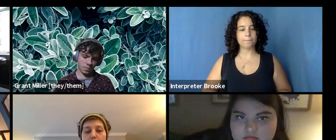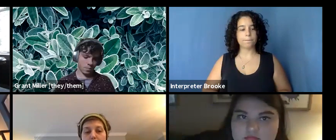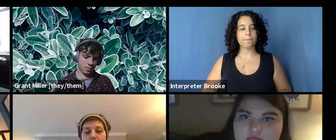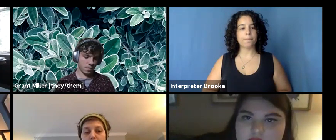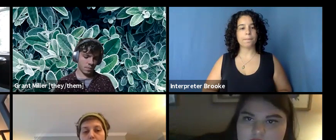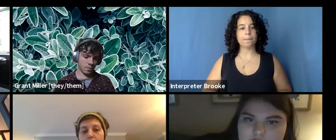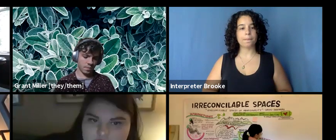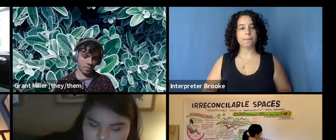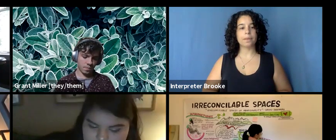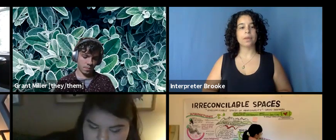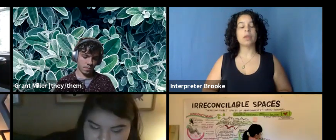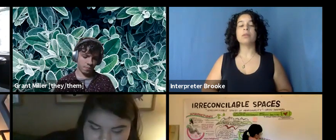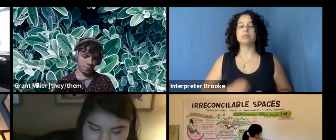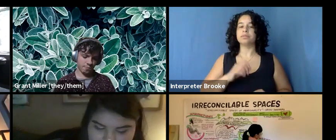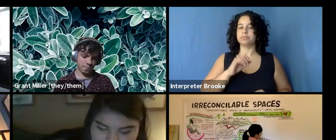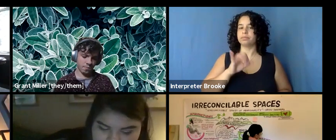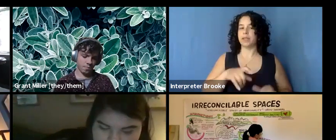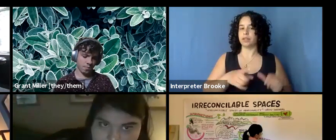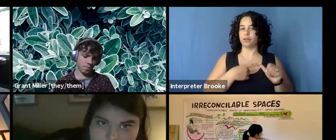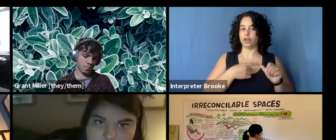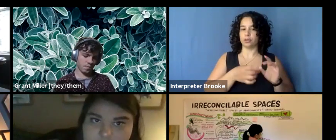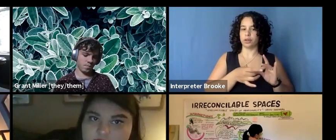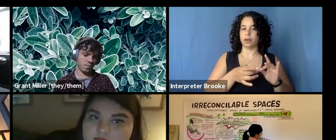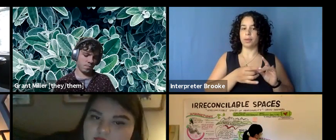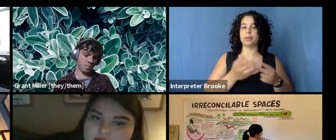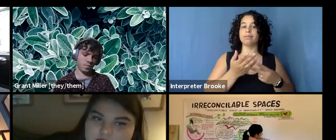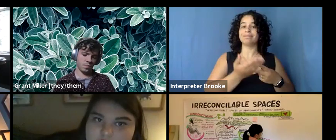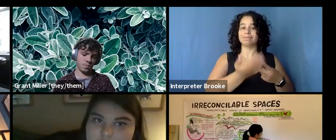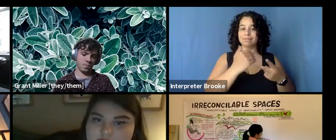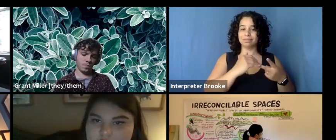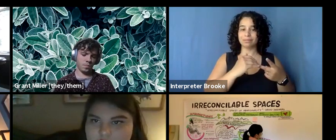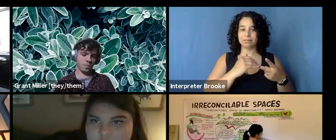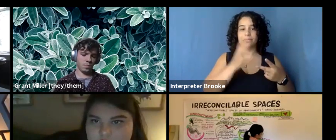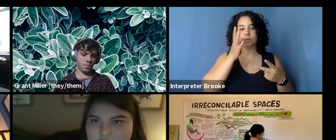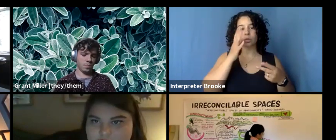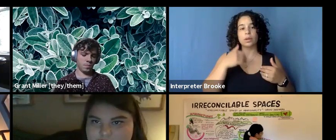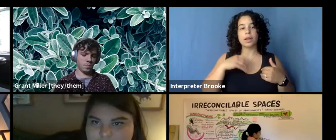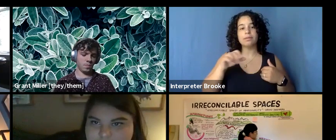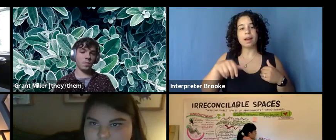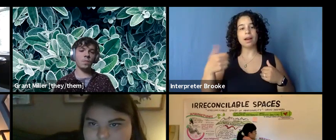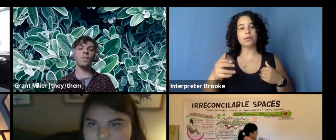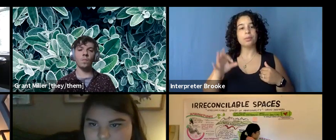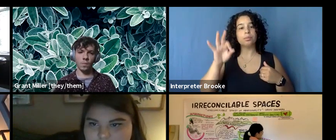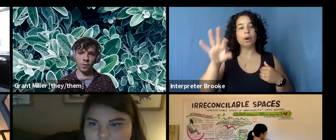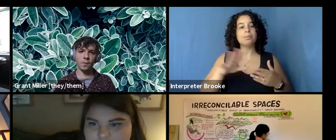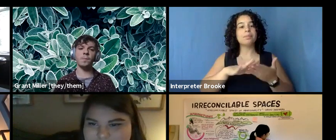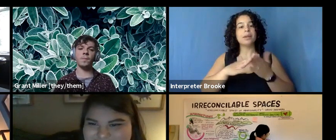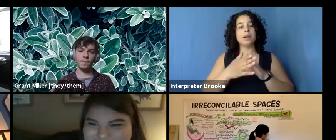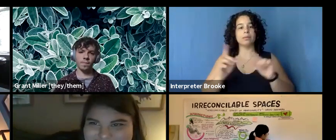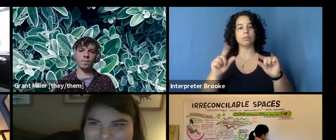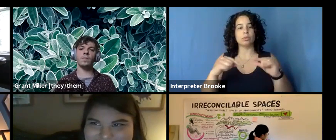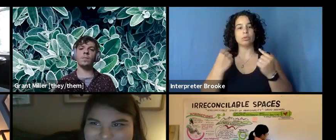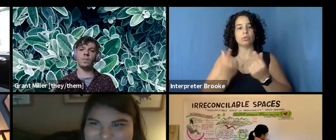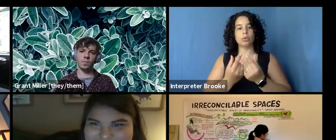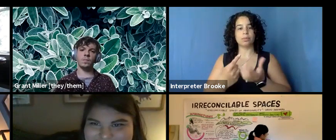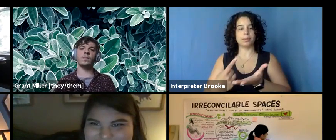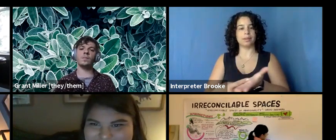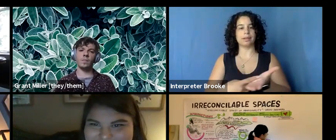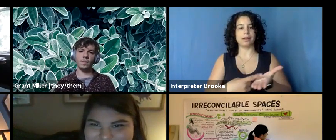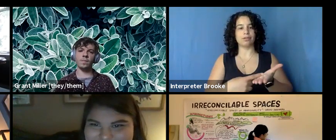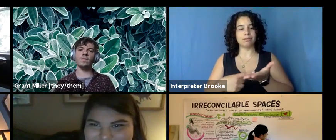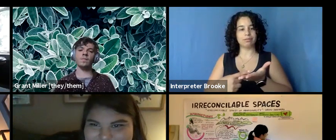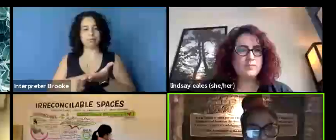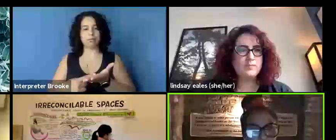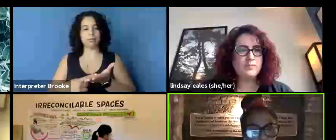That was the first thing. But then we will also be having prompts where it's just group discussion after that. So we're kind